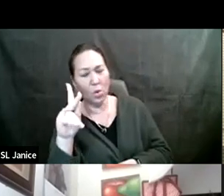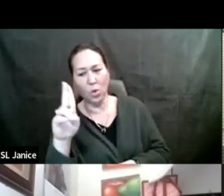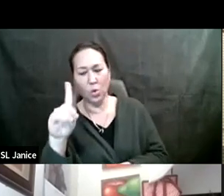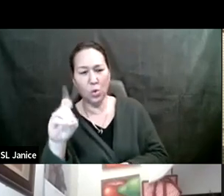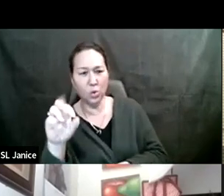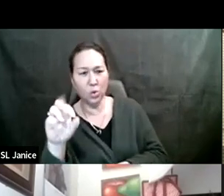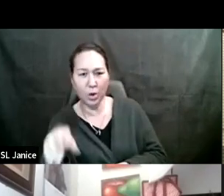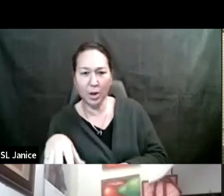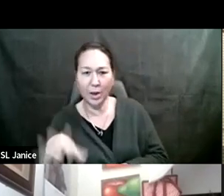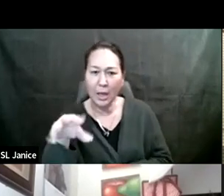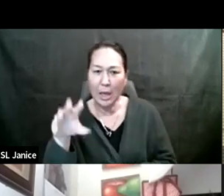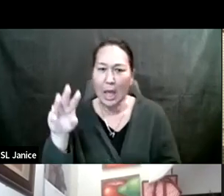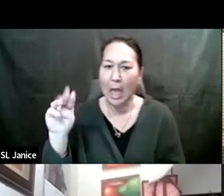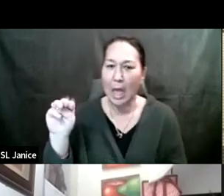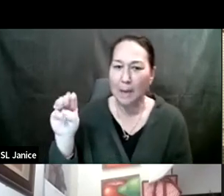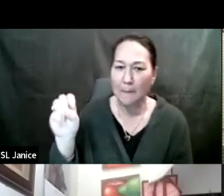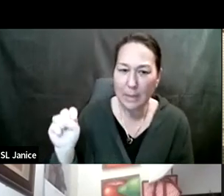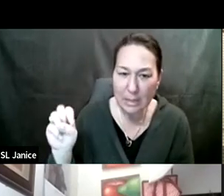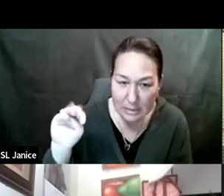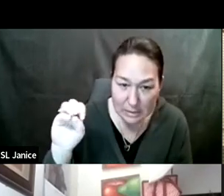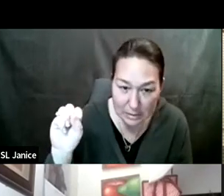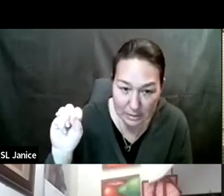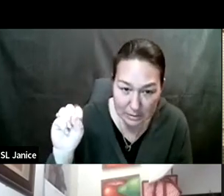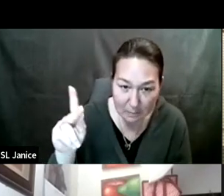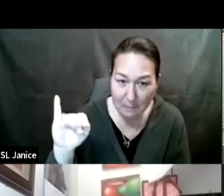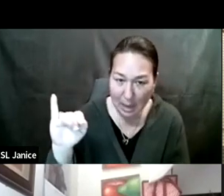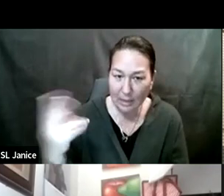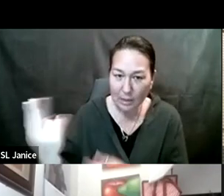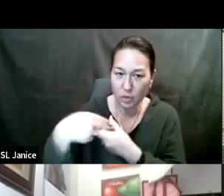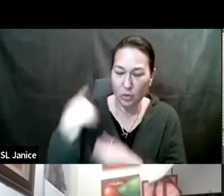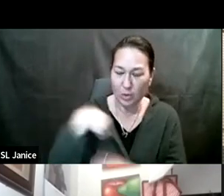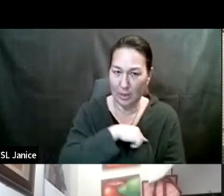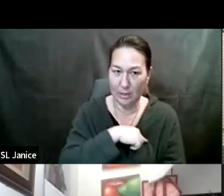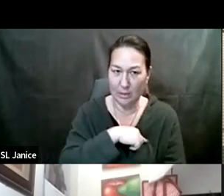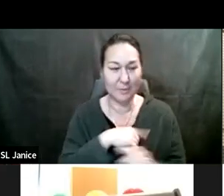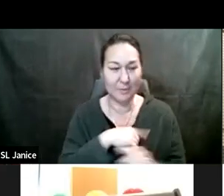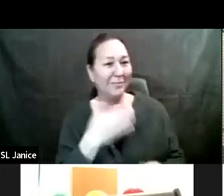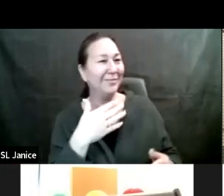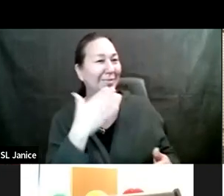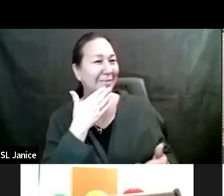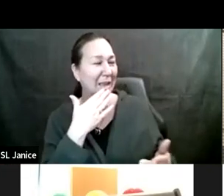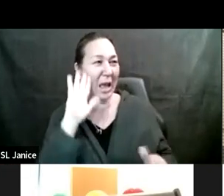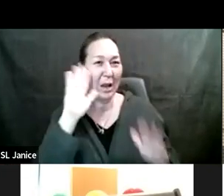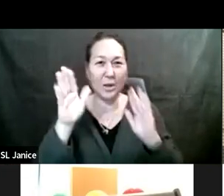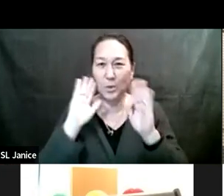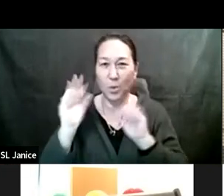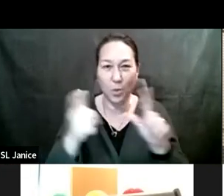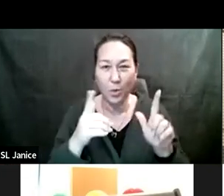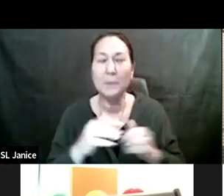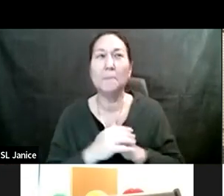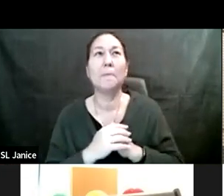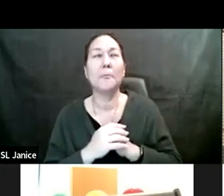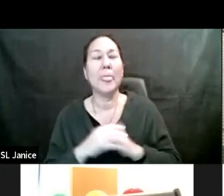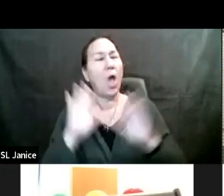good evening here members of this committee uh I I can hopefully help clarify the question